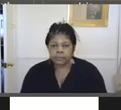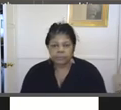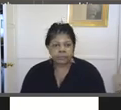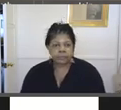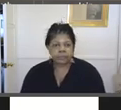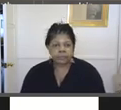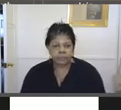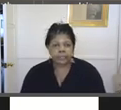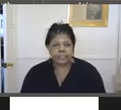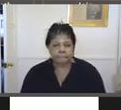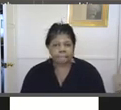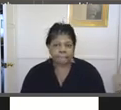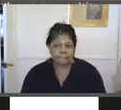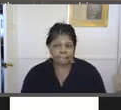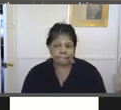Anyway,